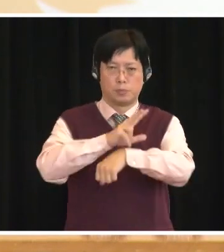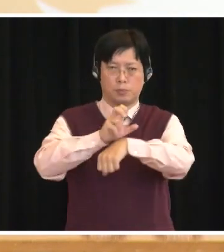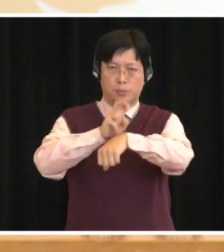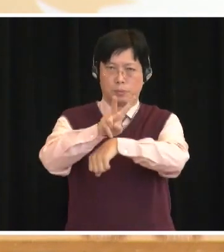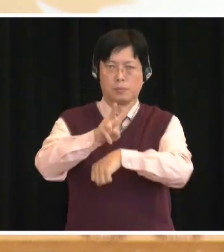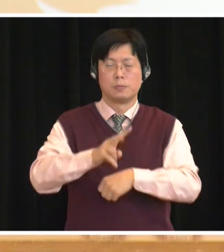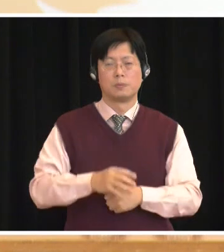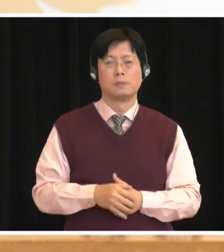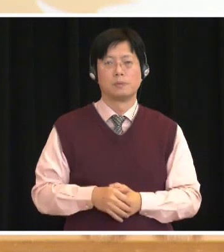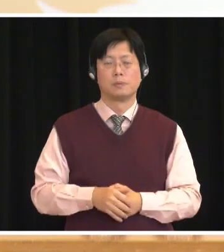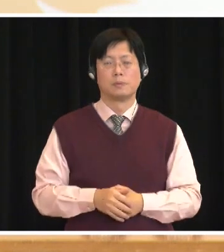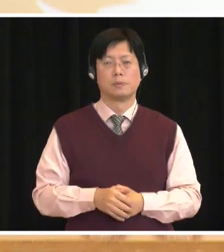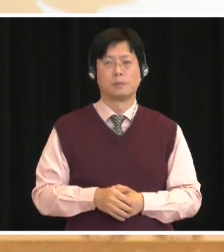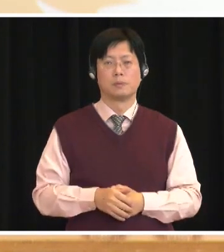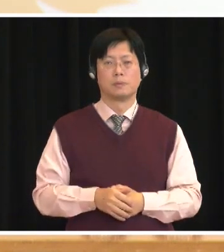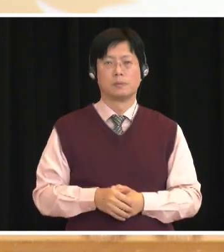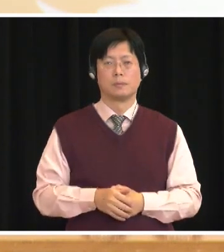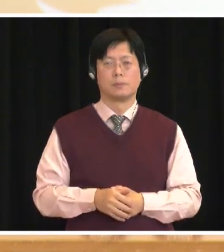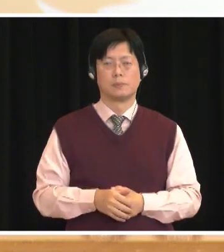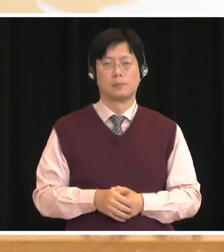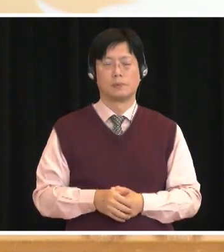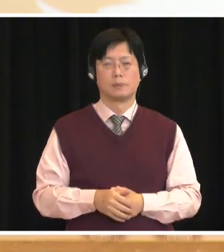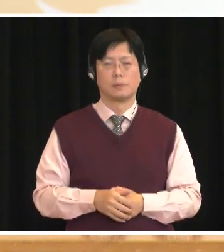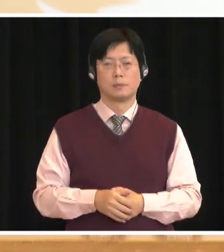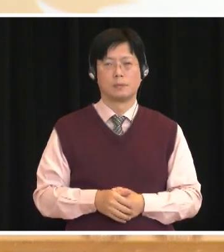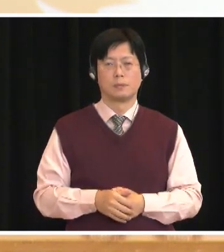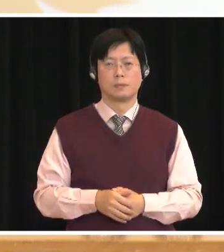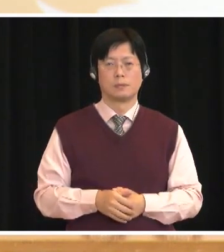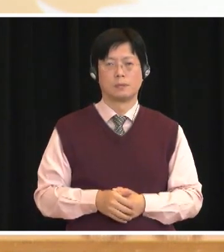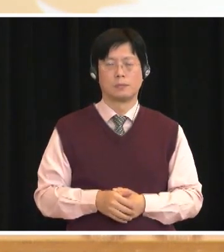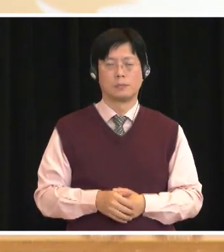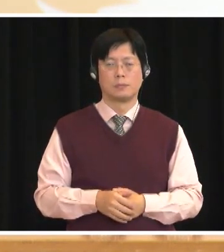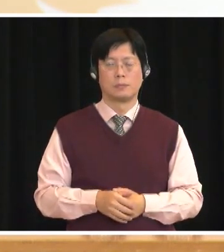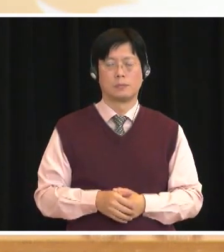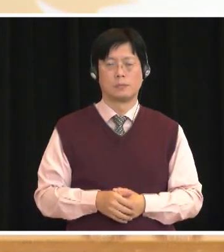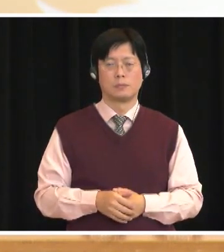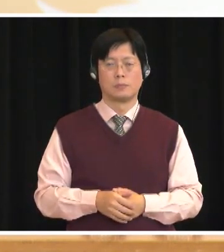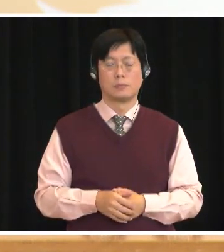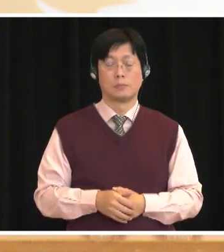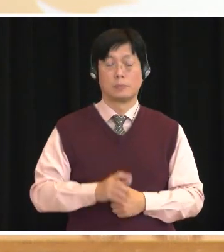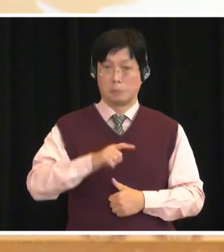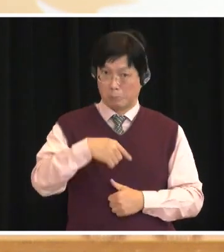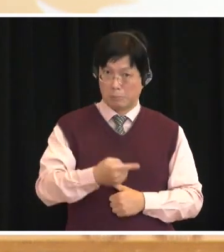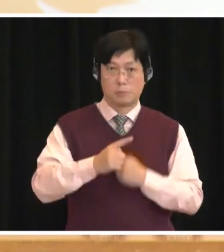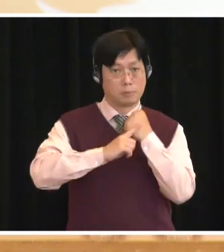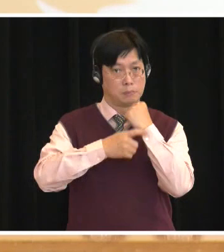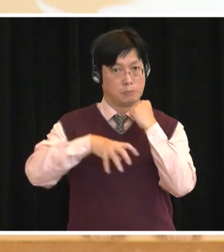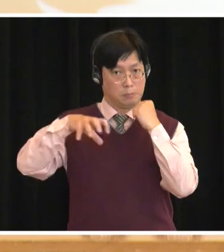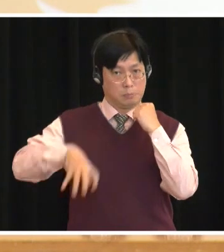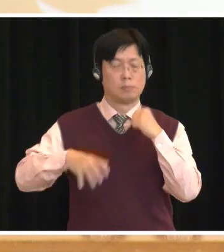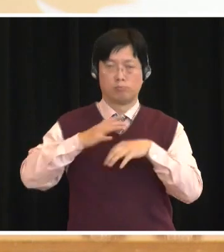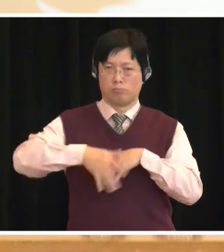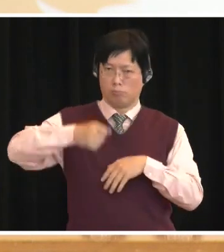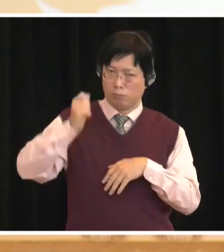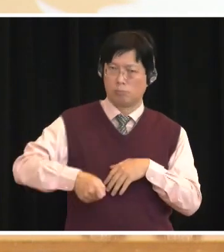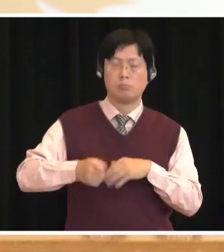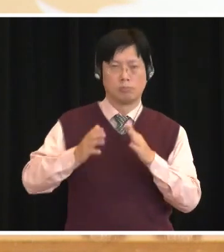that if we need to continue that, there is a court decision necessary to extend the 72